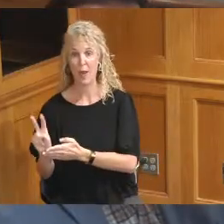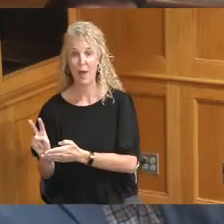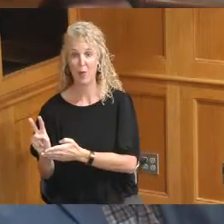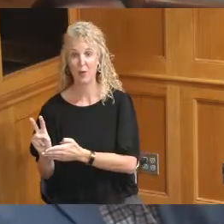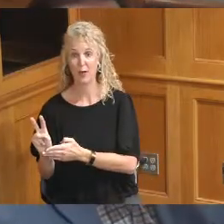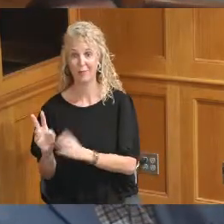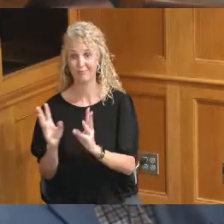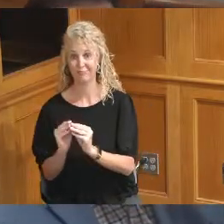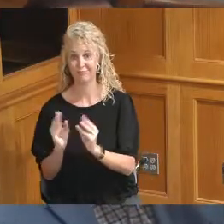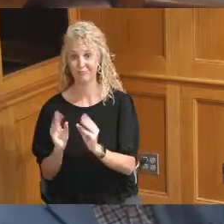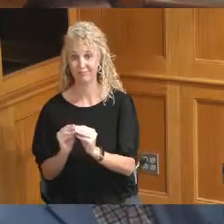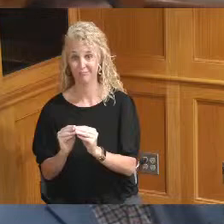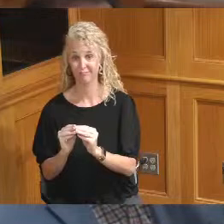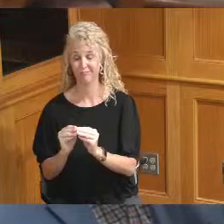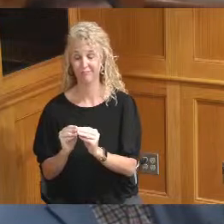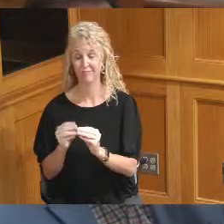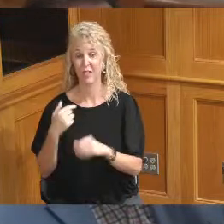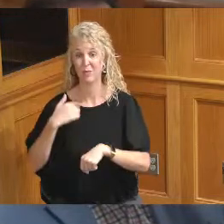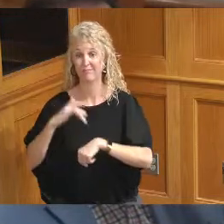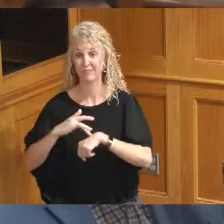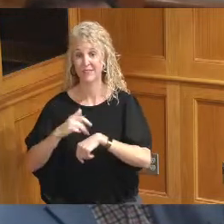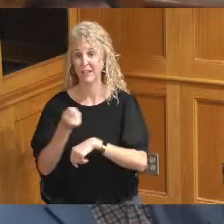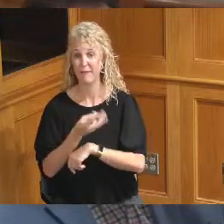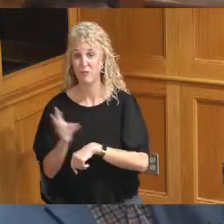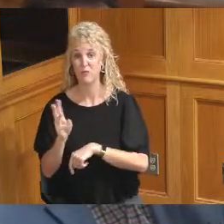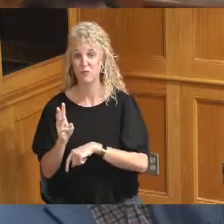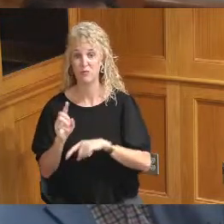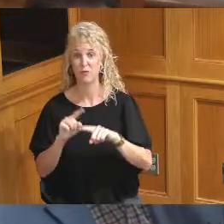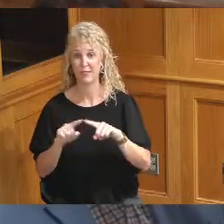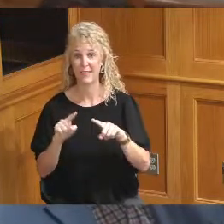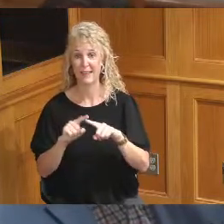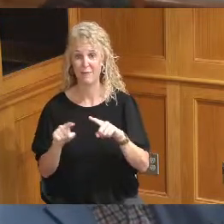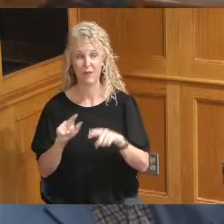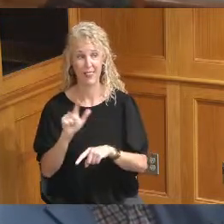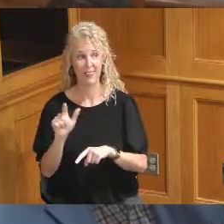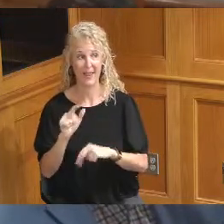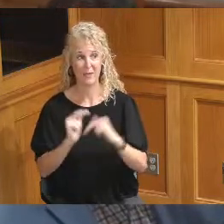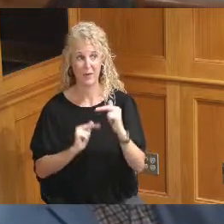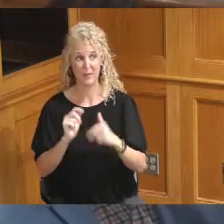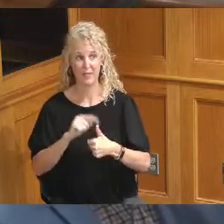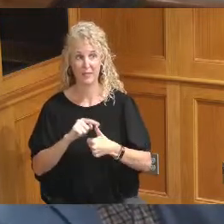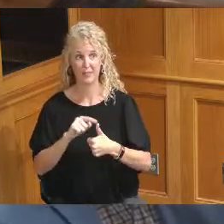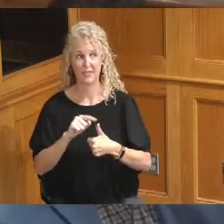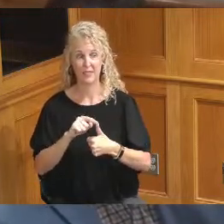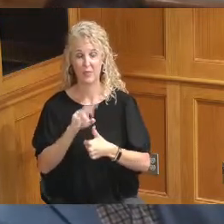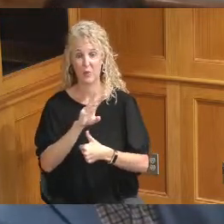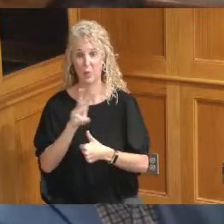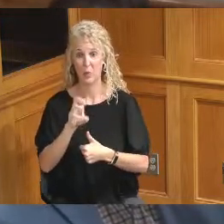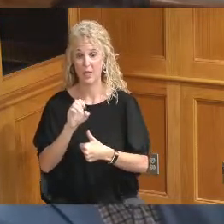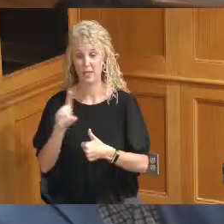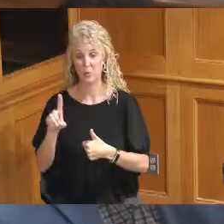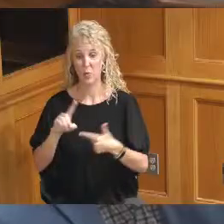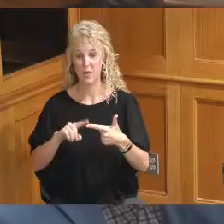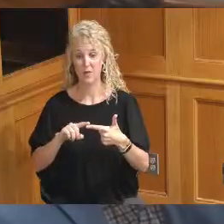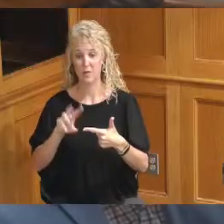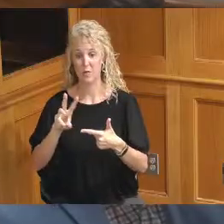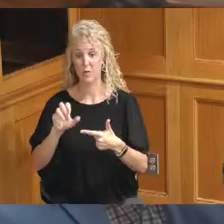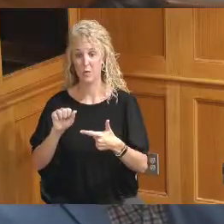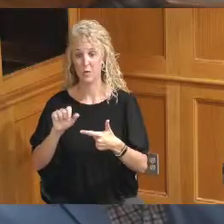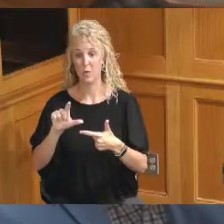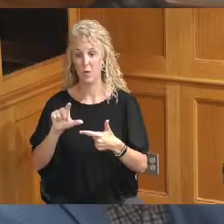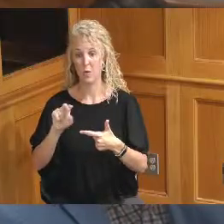Hills, Westwood, and Price Hill branches. And I would just like to encourage, this will reach at least a minimum